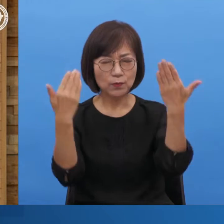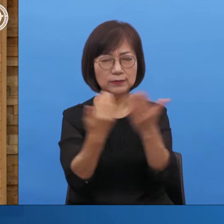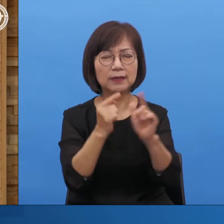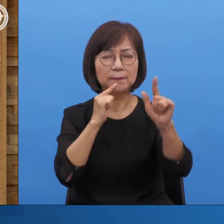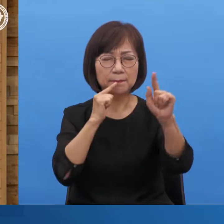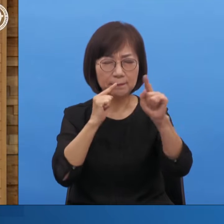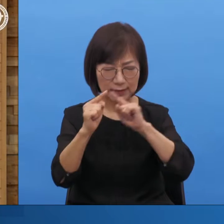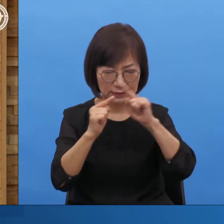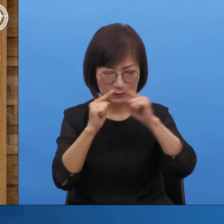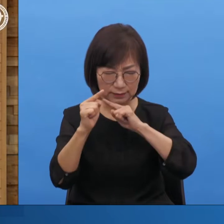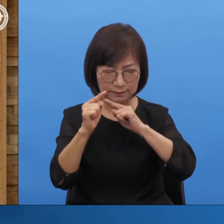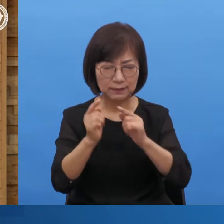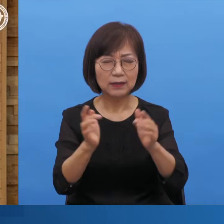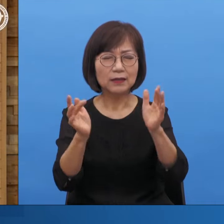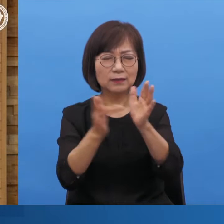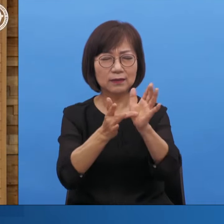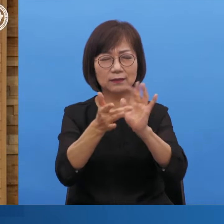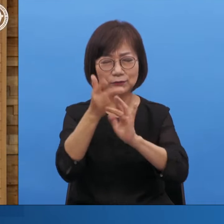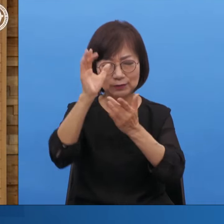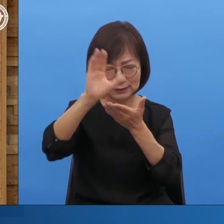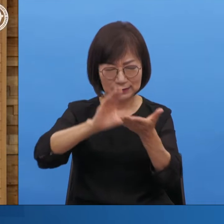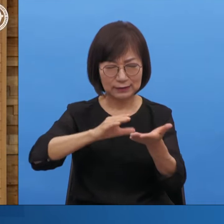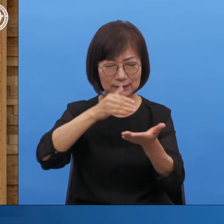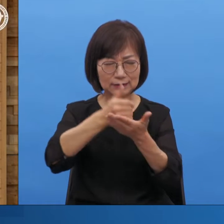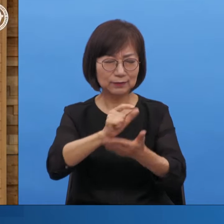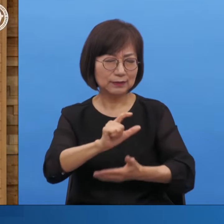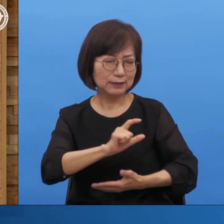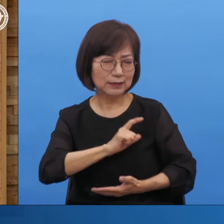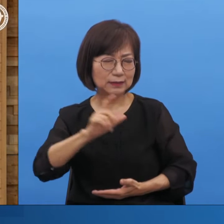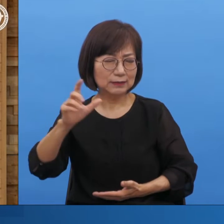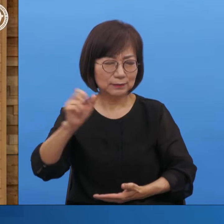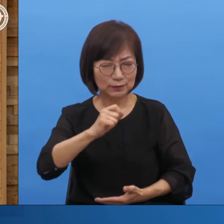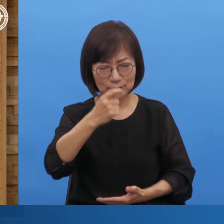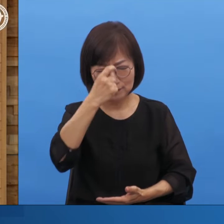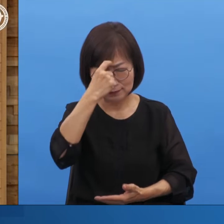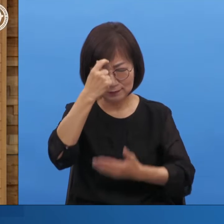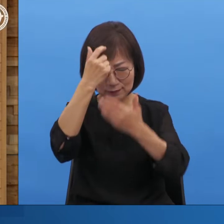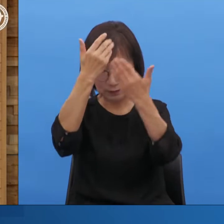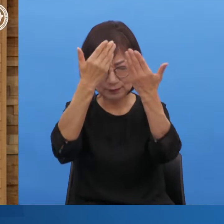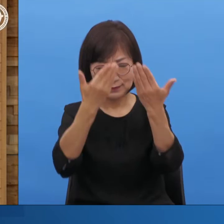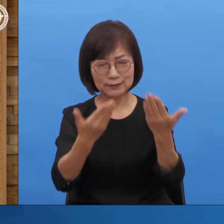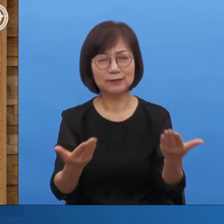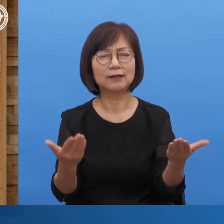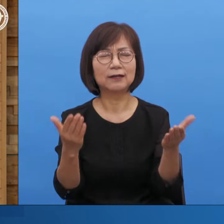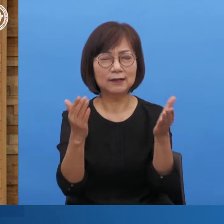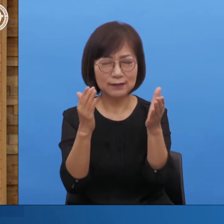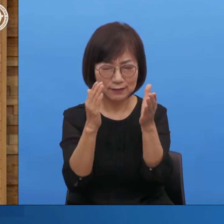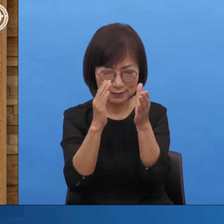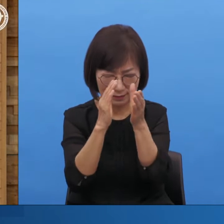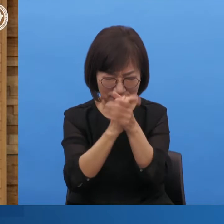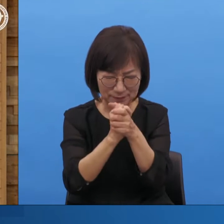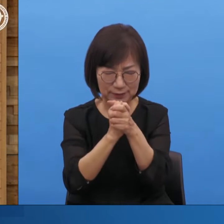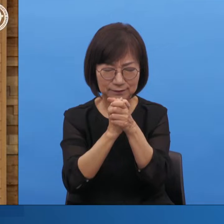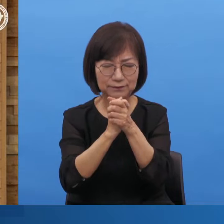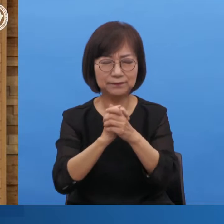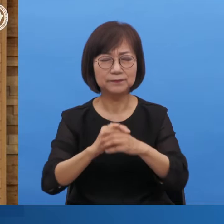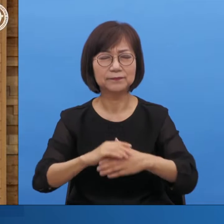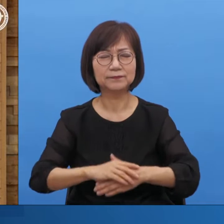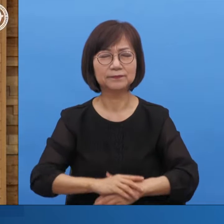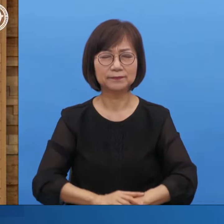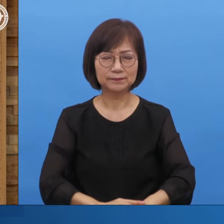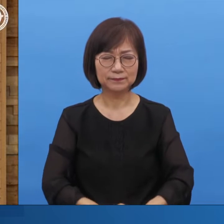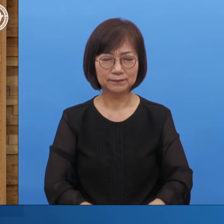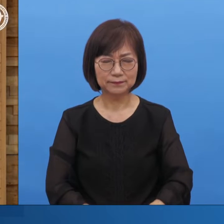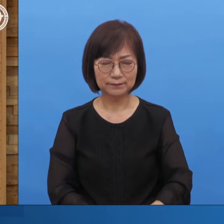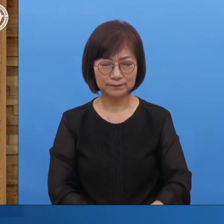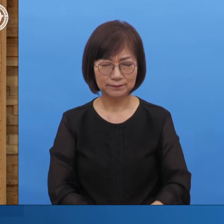with us even now in all the places of worship throughout the world with the power of the throne. And we pray in the name of Jesus Christ with all of our hearts and all of our wills to look towards Jesus for the